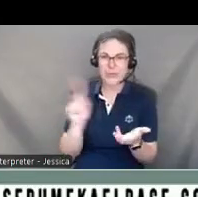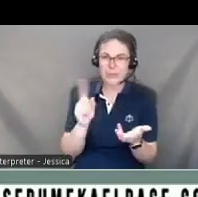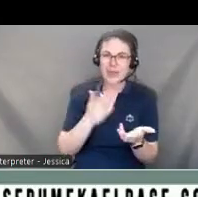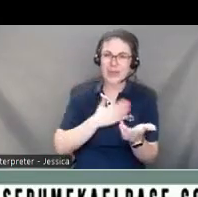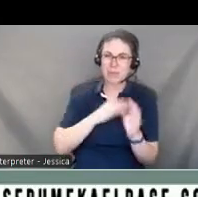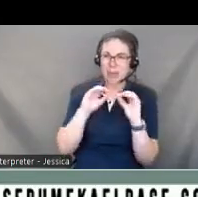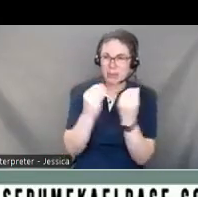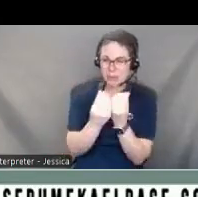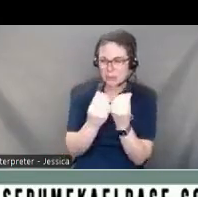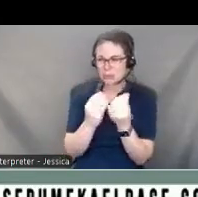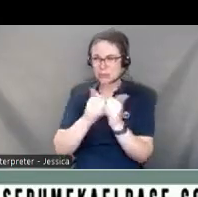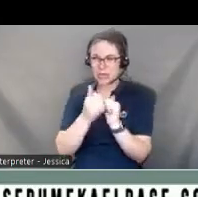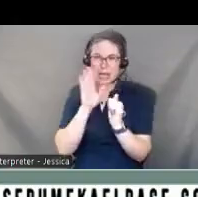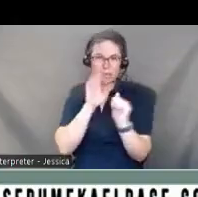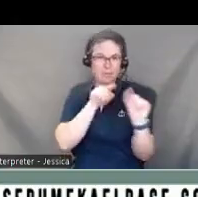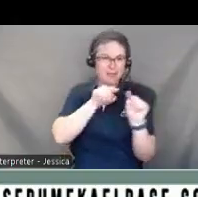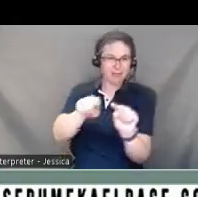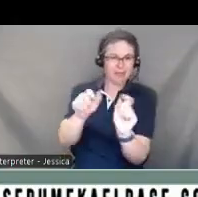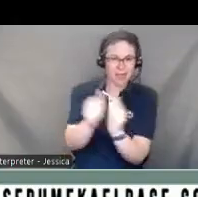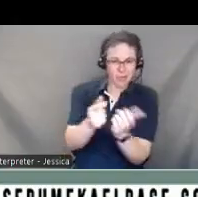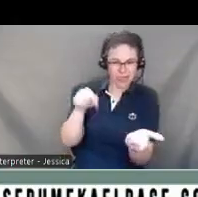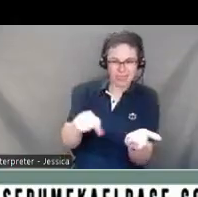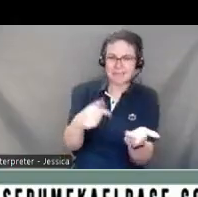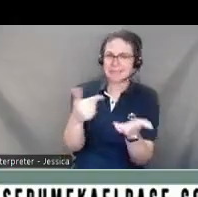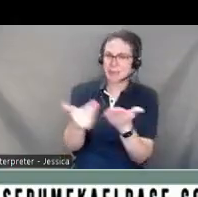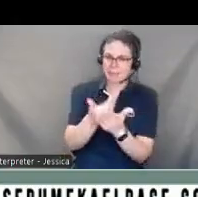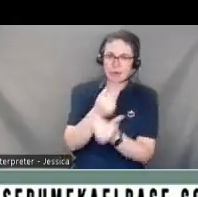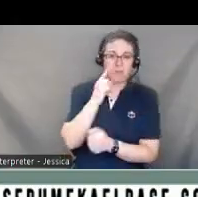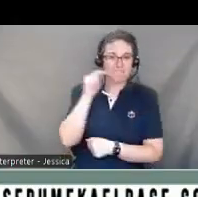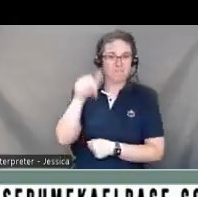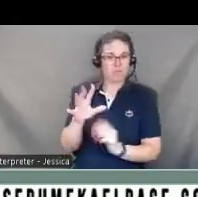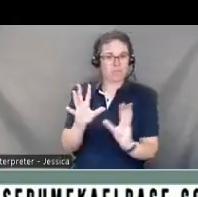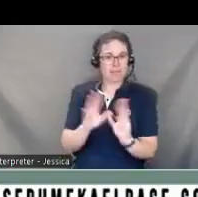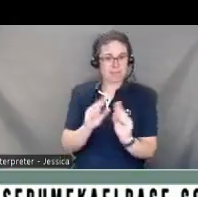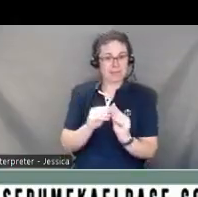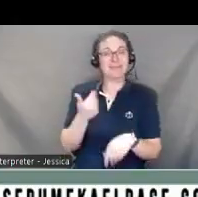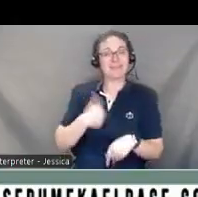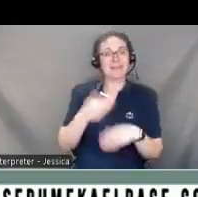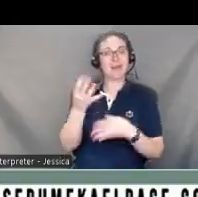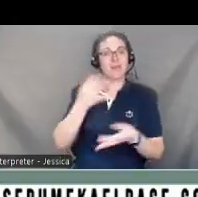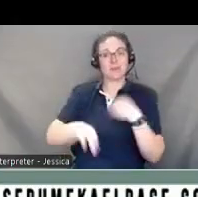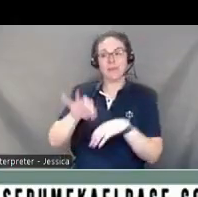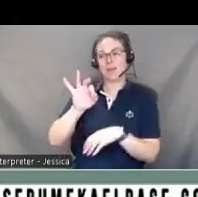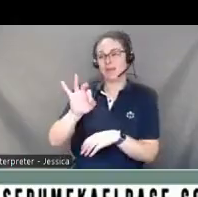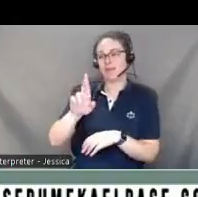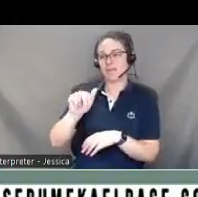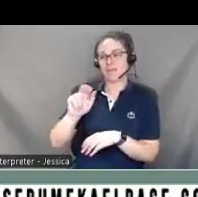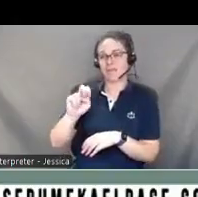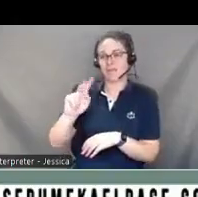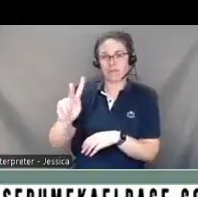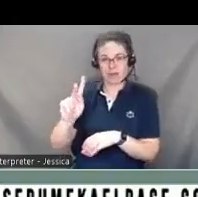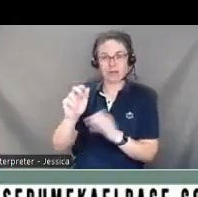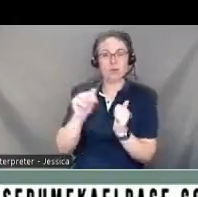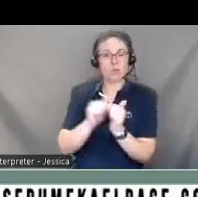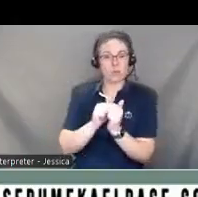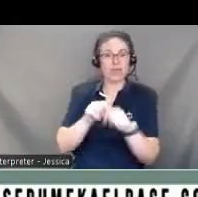fall into line here. I'm new to the meeting. I'm replacing Frank Peffley with the Braille